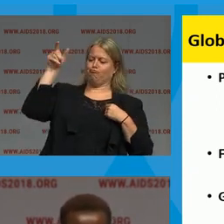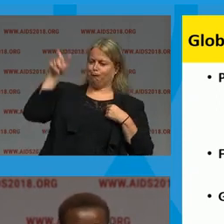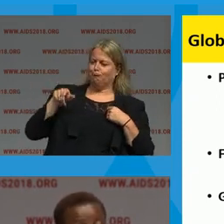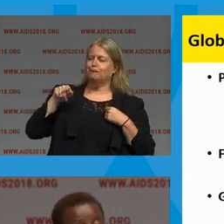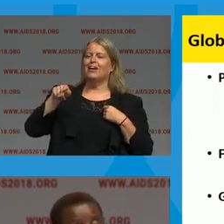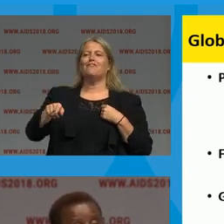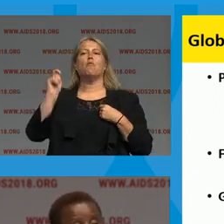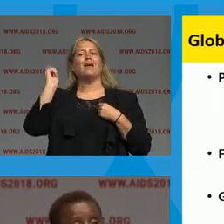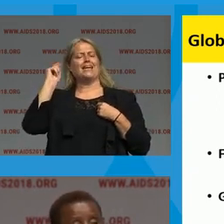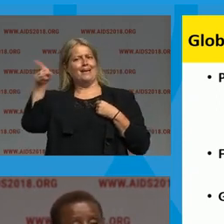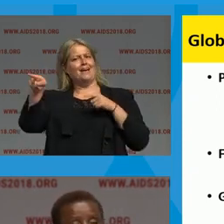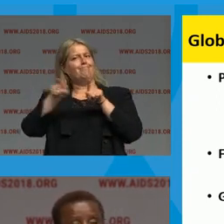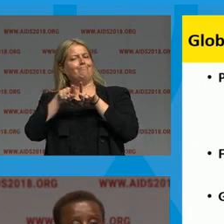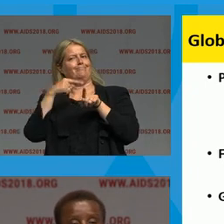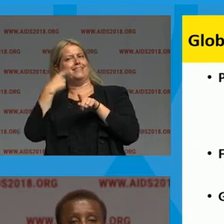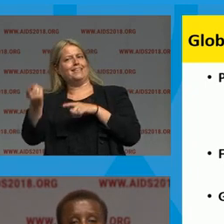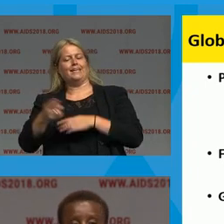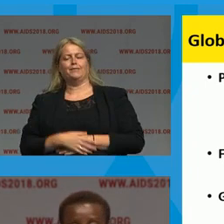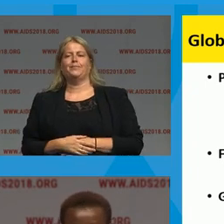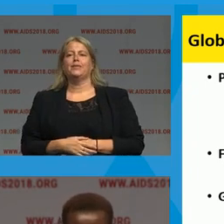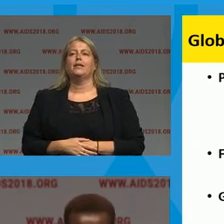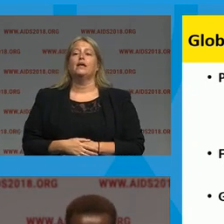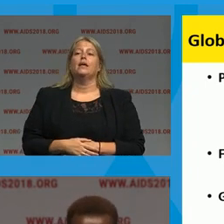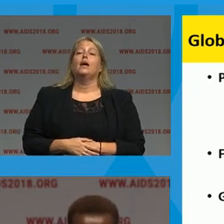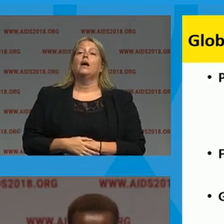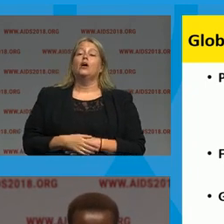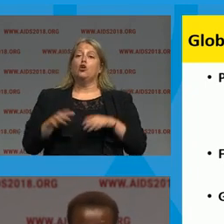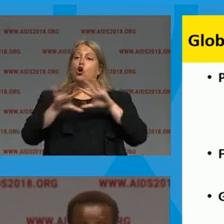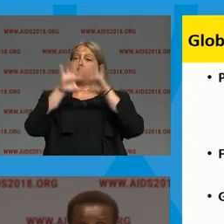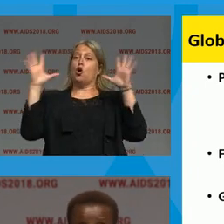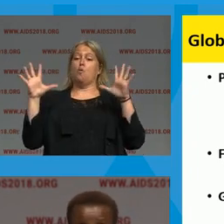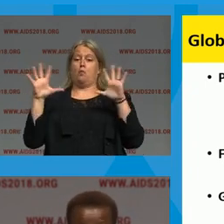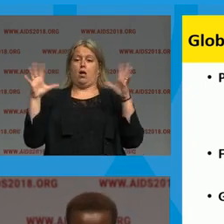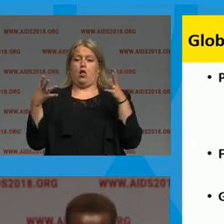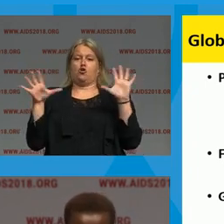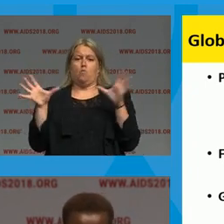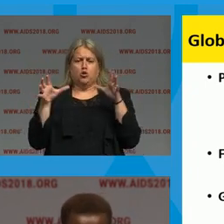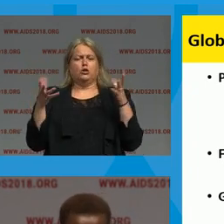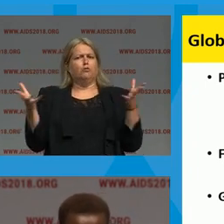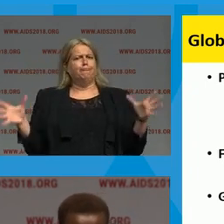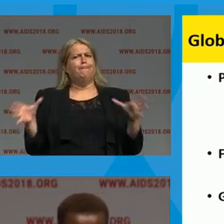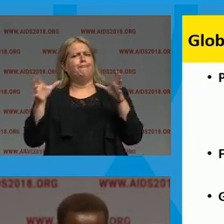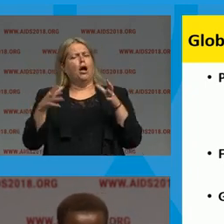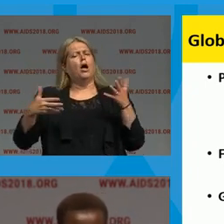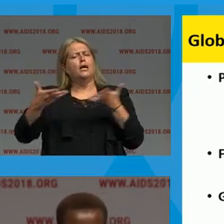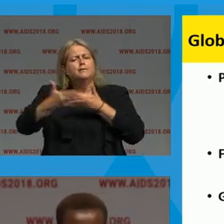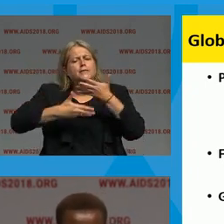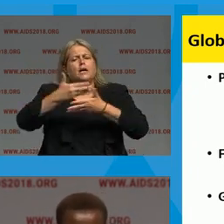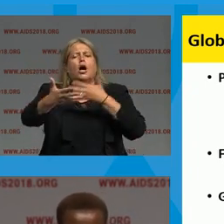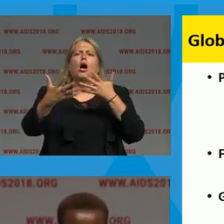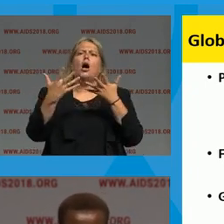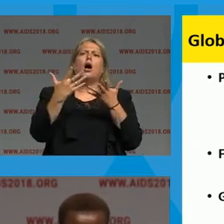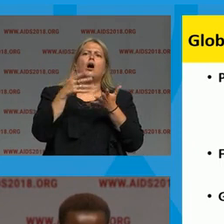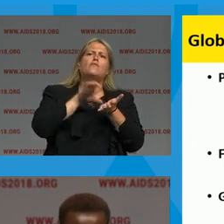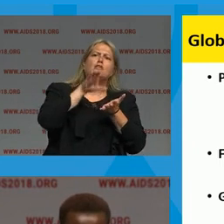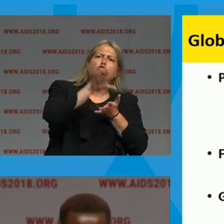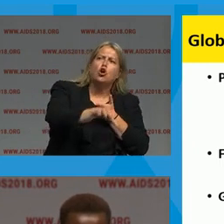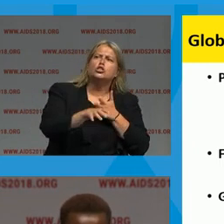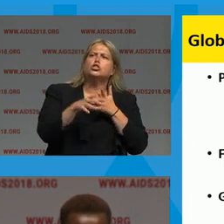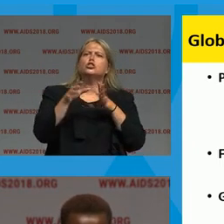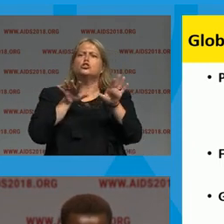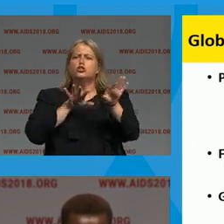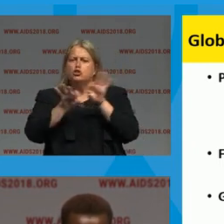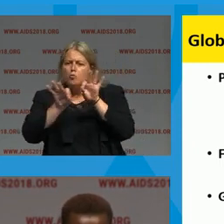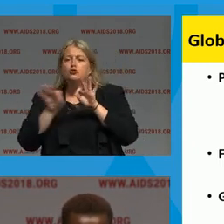The global community coalesced, and we had a lot of research and resources. Governments took ownership